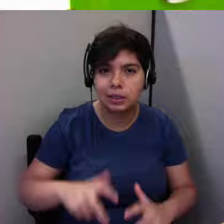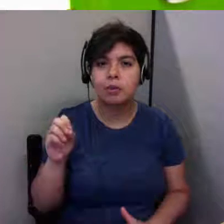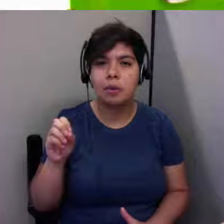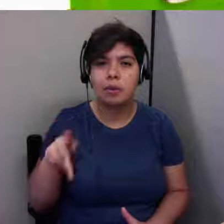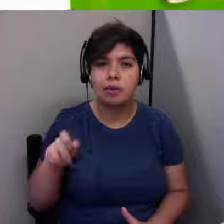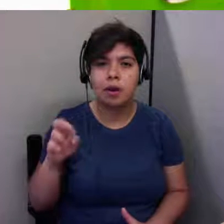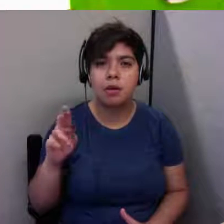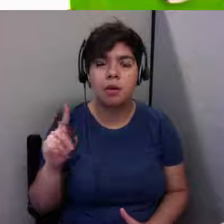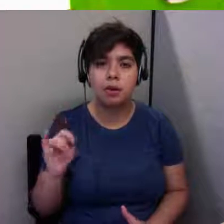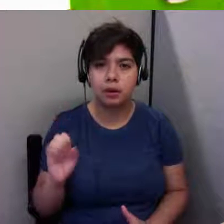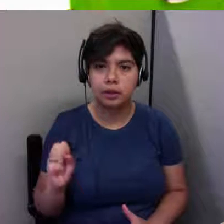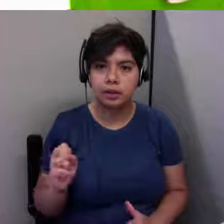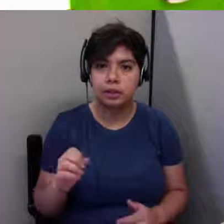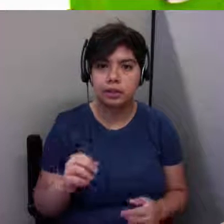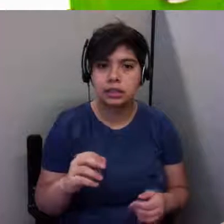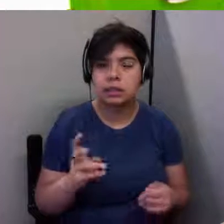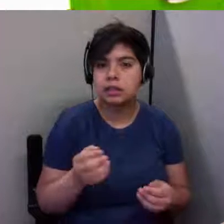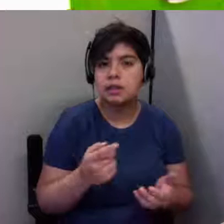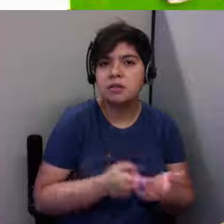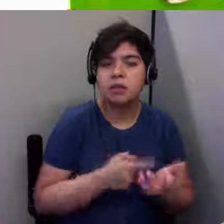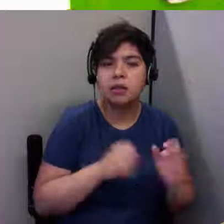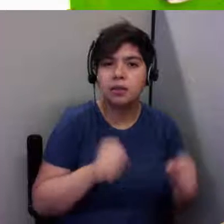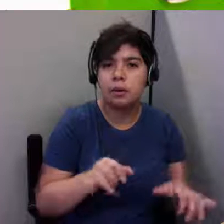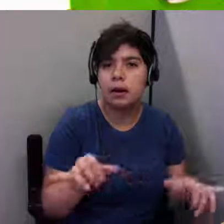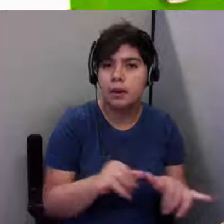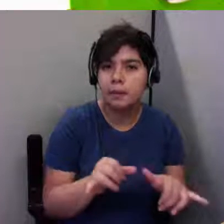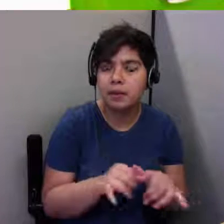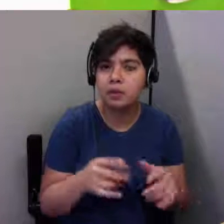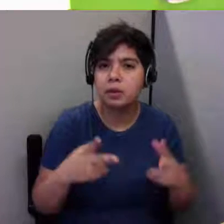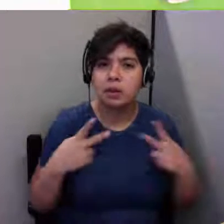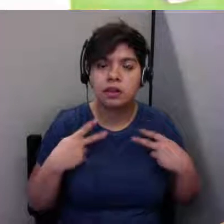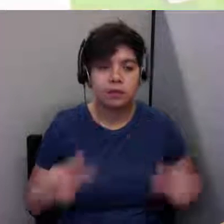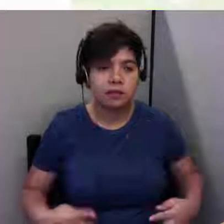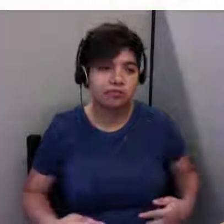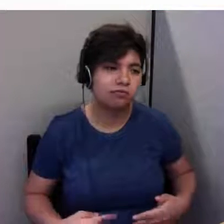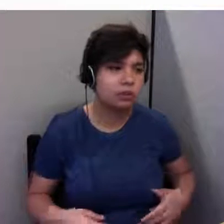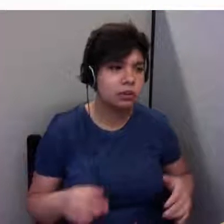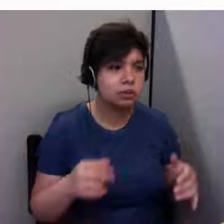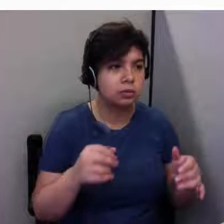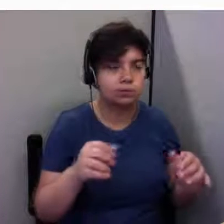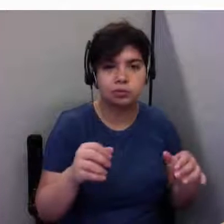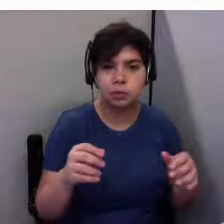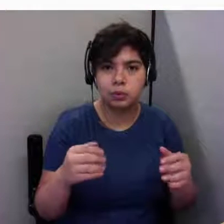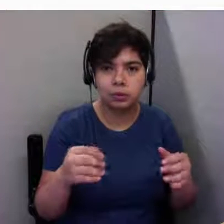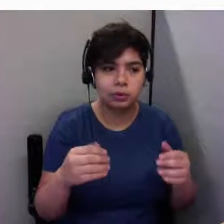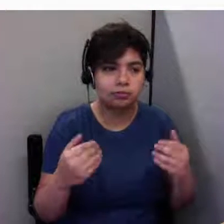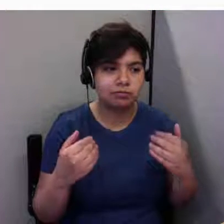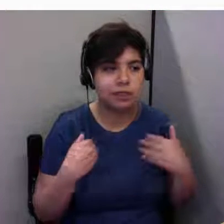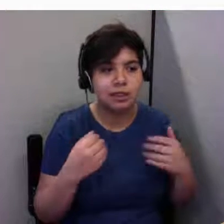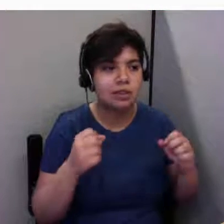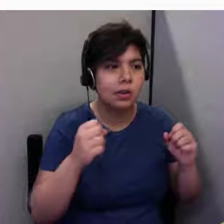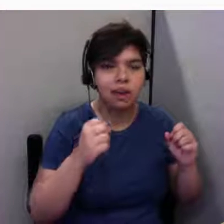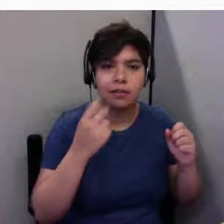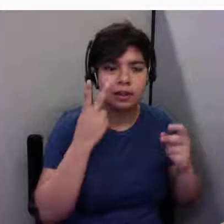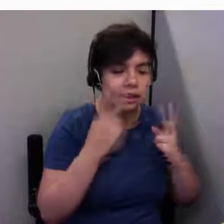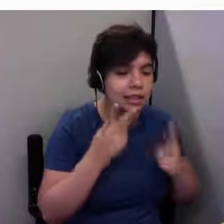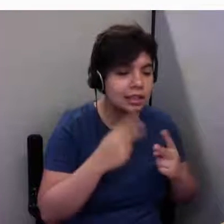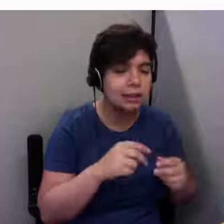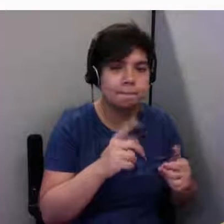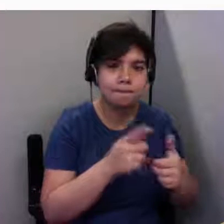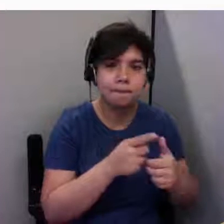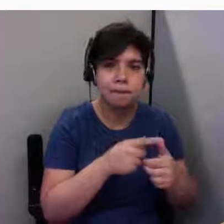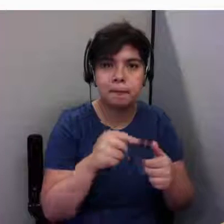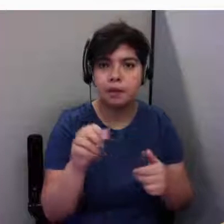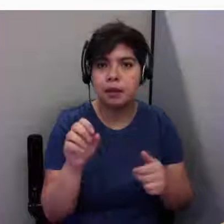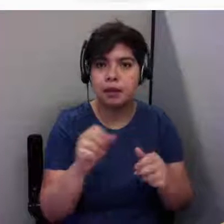is that we can measure. The physical properties we will look at to determine state of matter are shape,